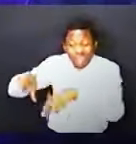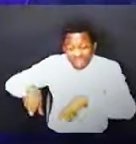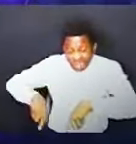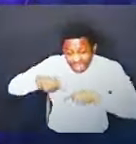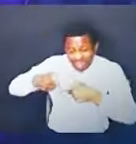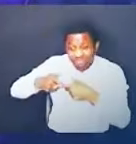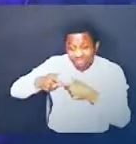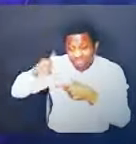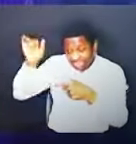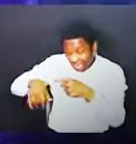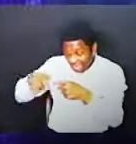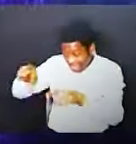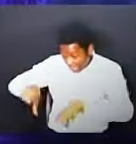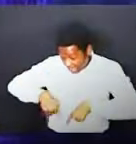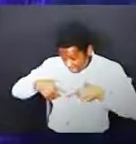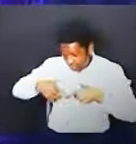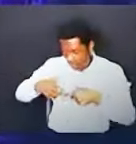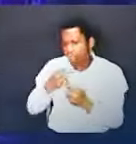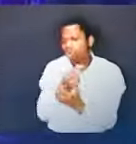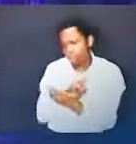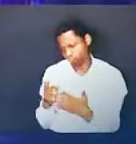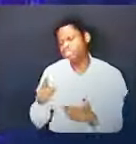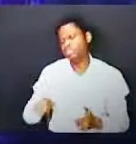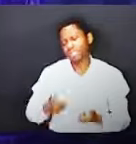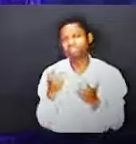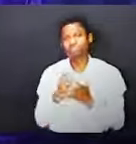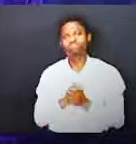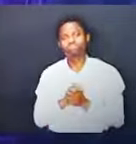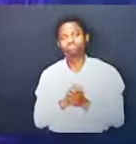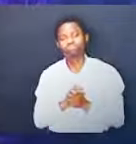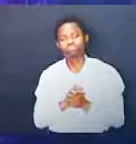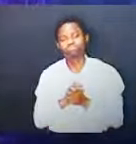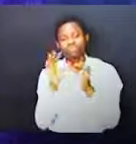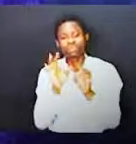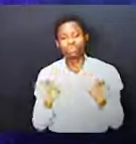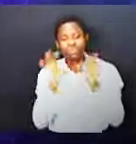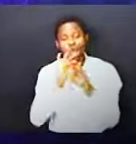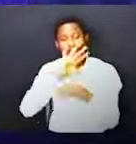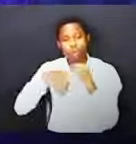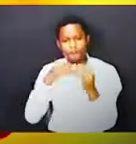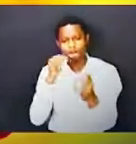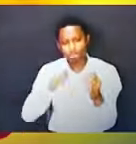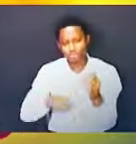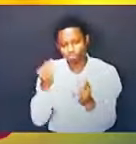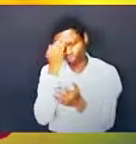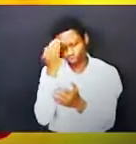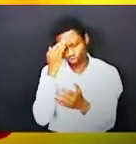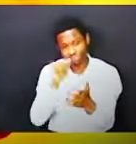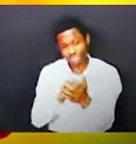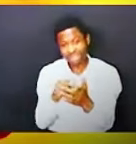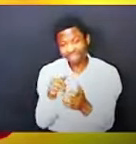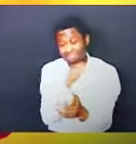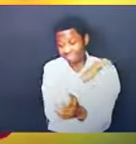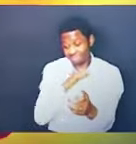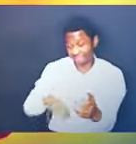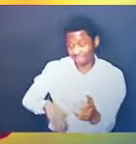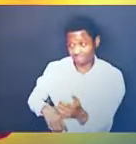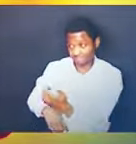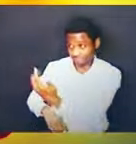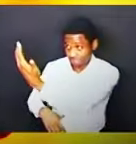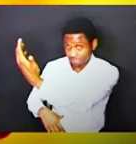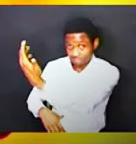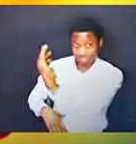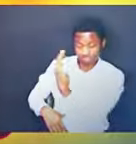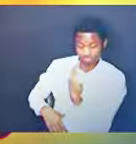It is important to know that the purpose of the coming of Christ was to rescue us from our enemies